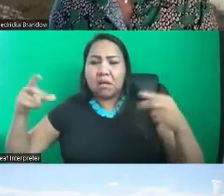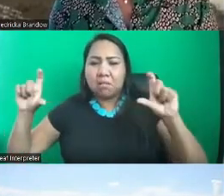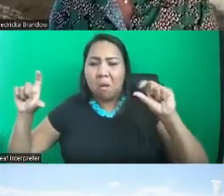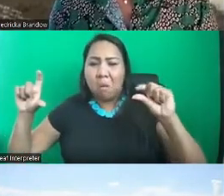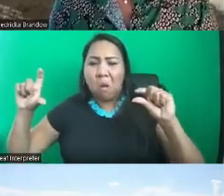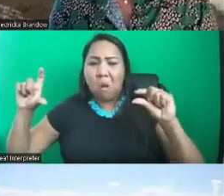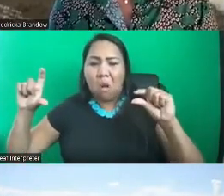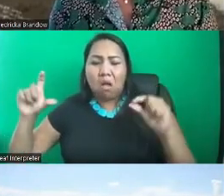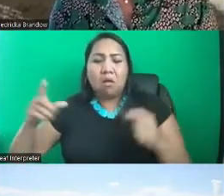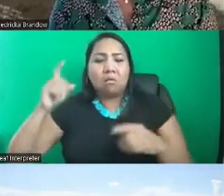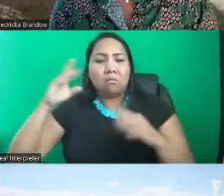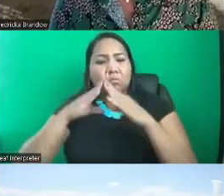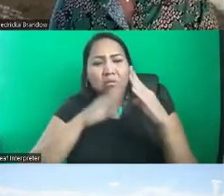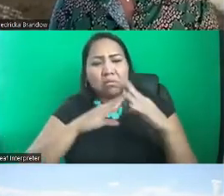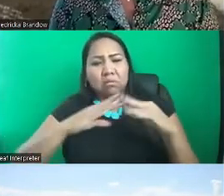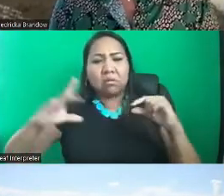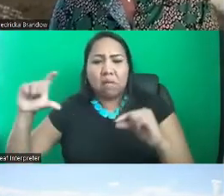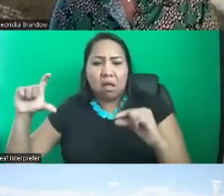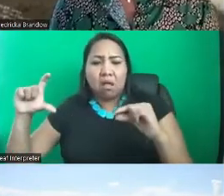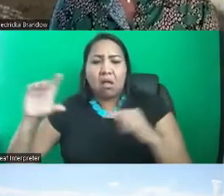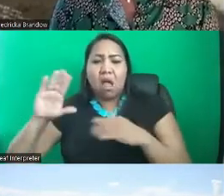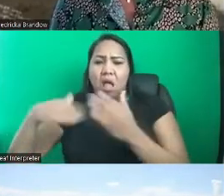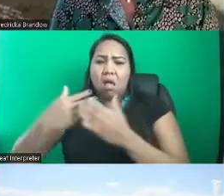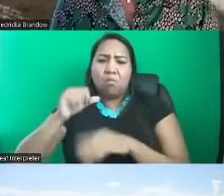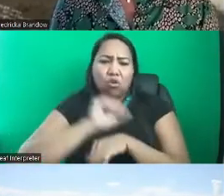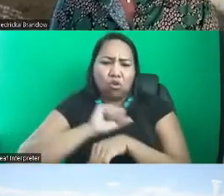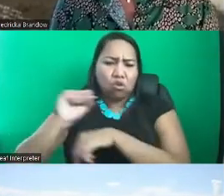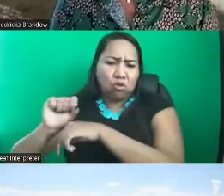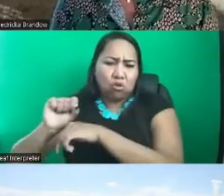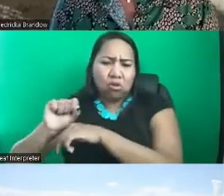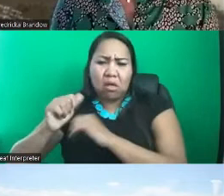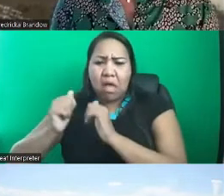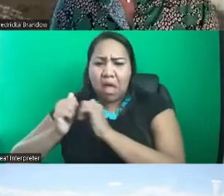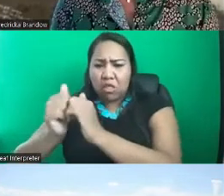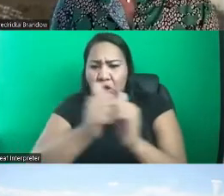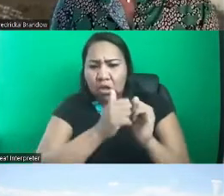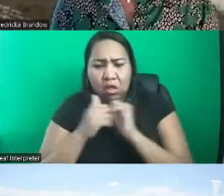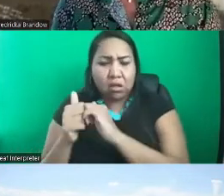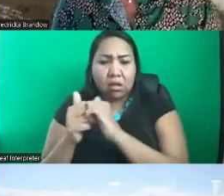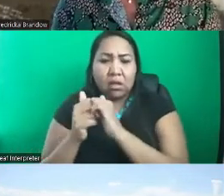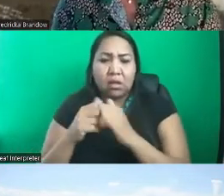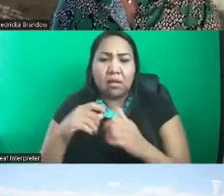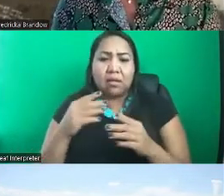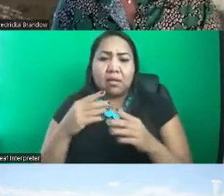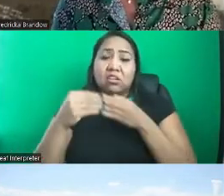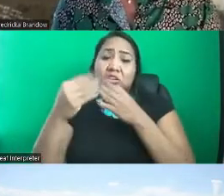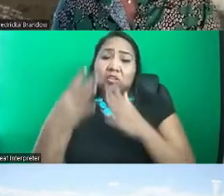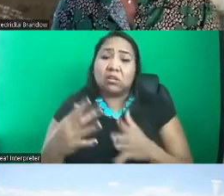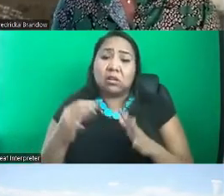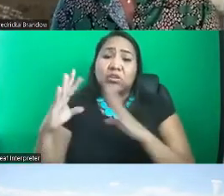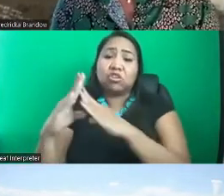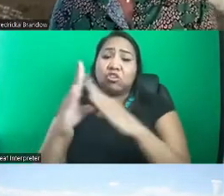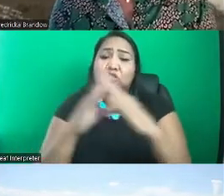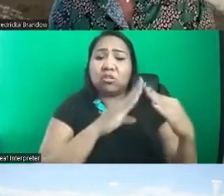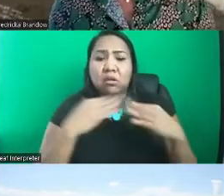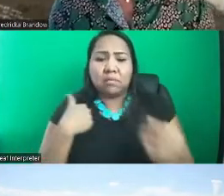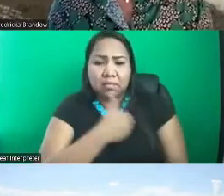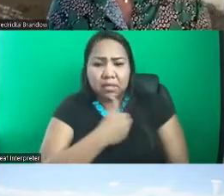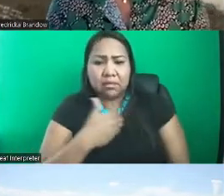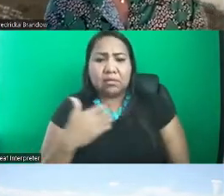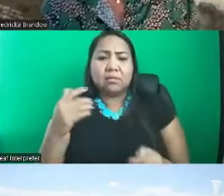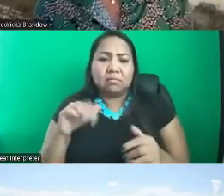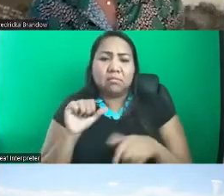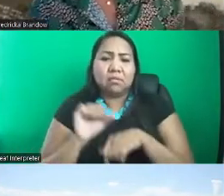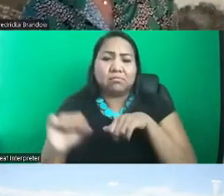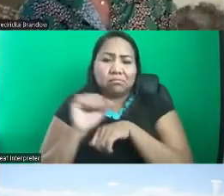in interdependent ways. And as leaders and community members, it's community work. It's all our